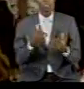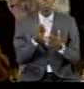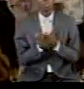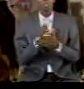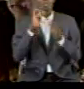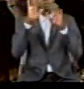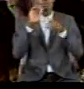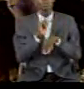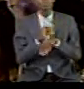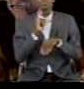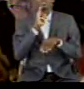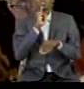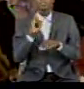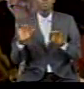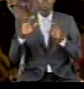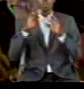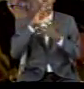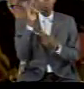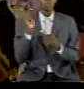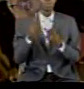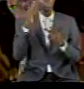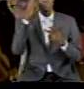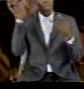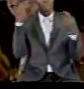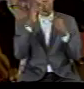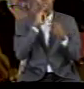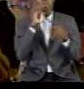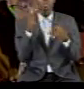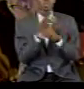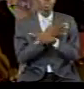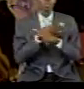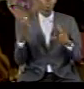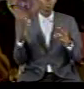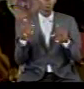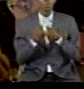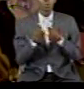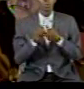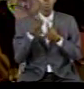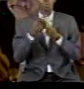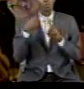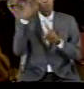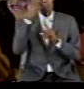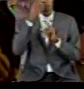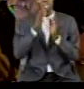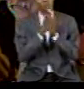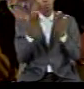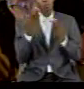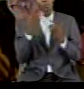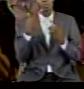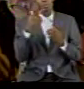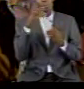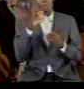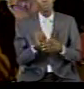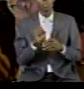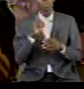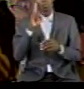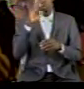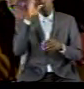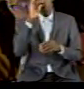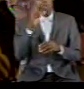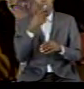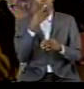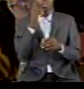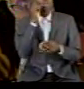is absolutely gone. From the GS official Facebook page, I bring you this one from Yetunde Ajibade, who says that she's been